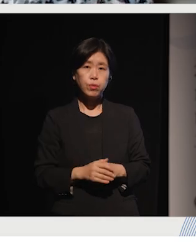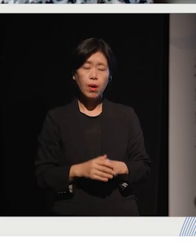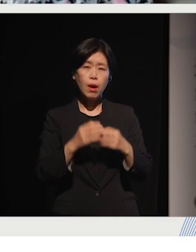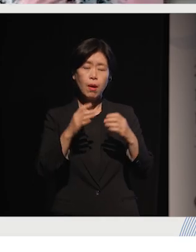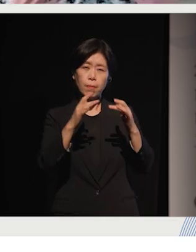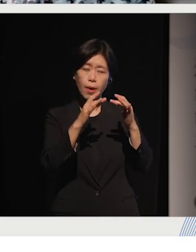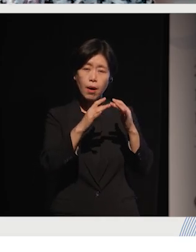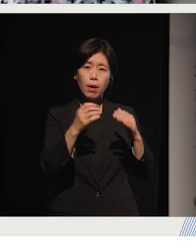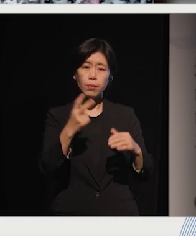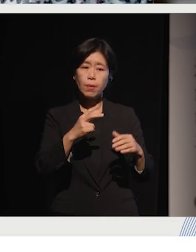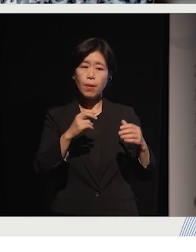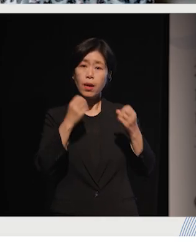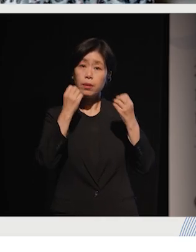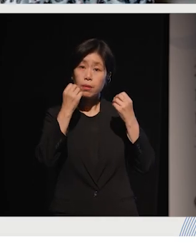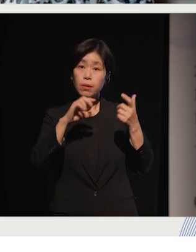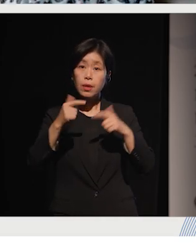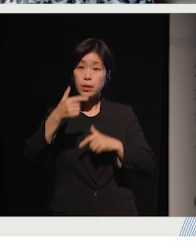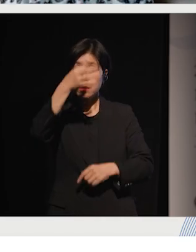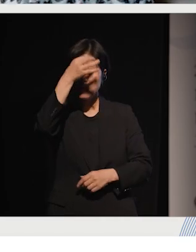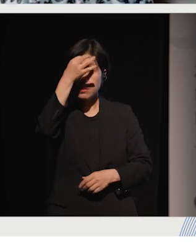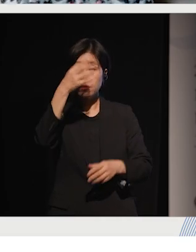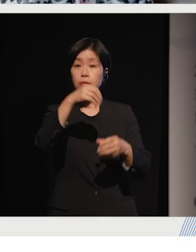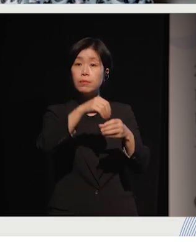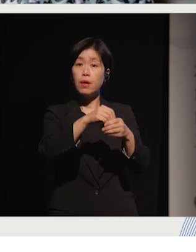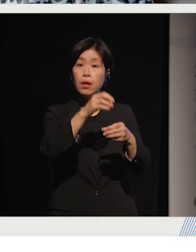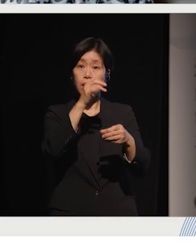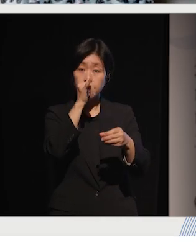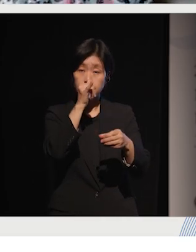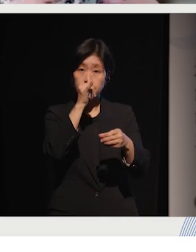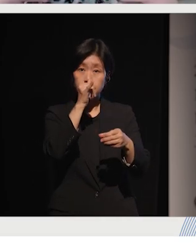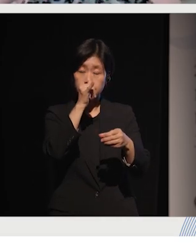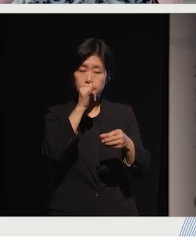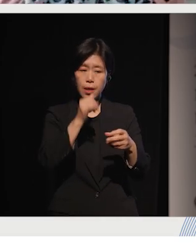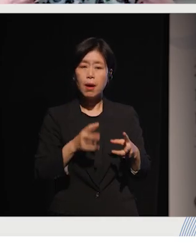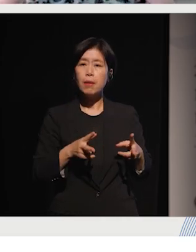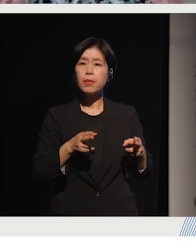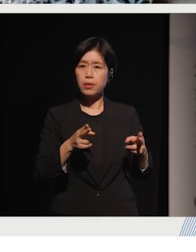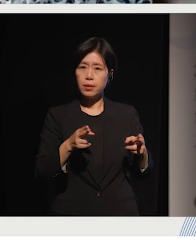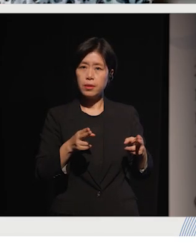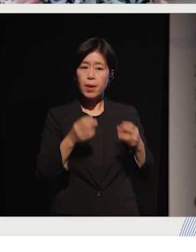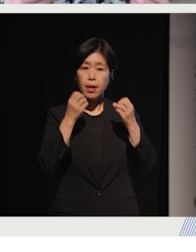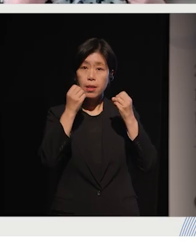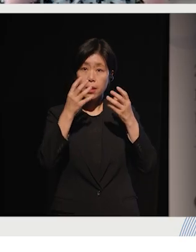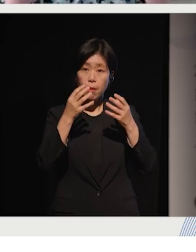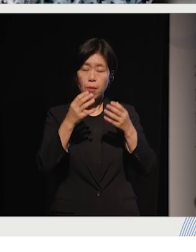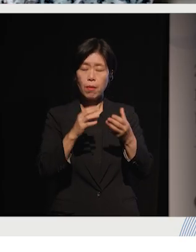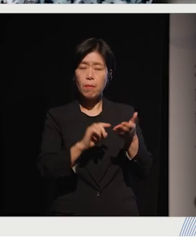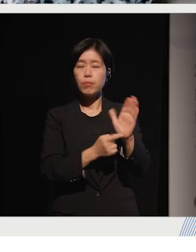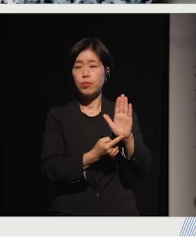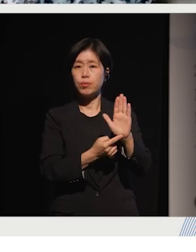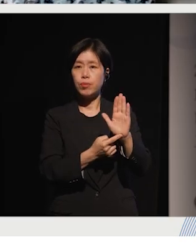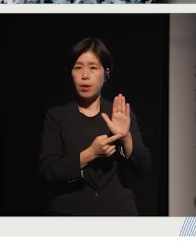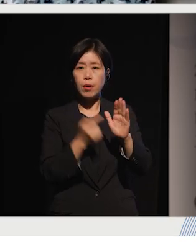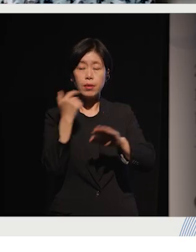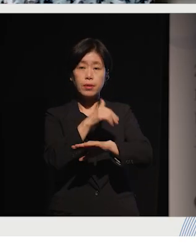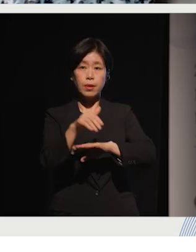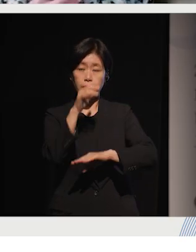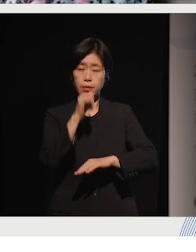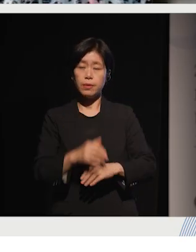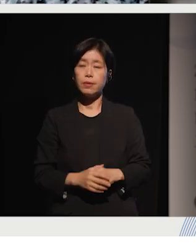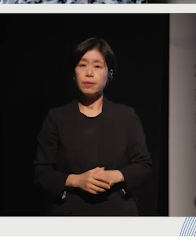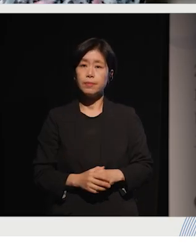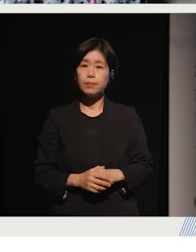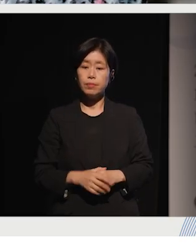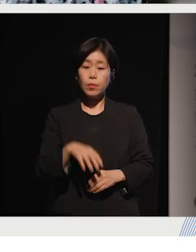technology. So when we talk with our Smithsonian colleagues and they say, okay, we want to think about